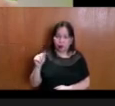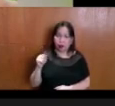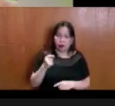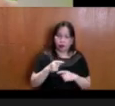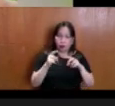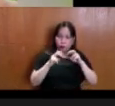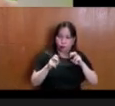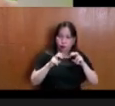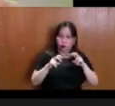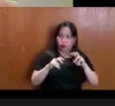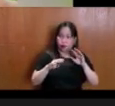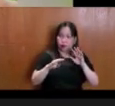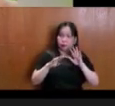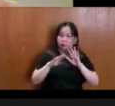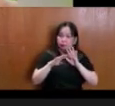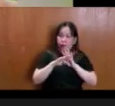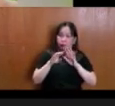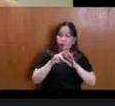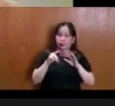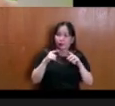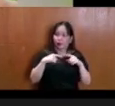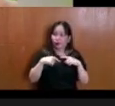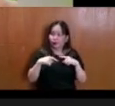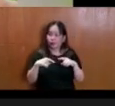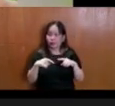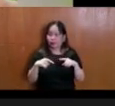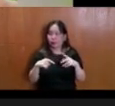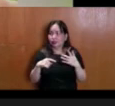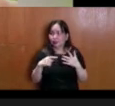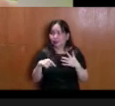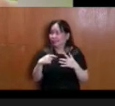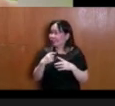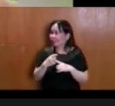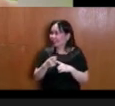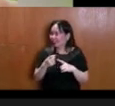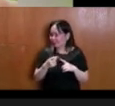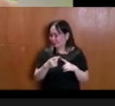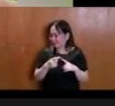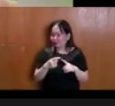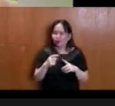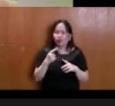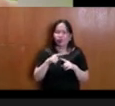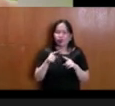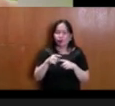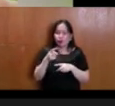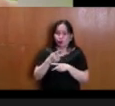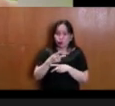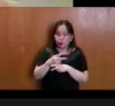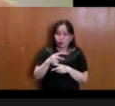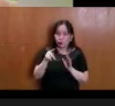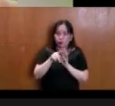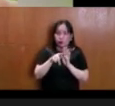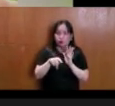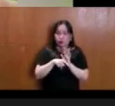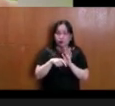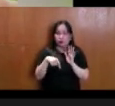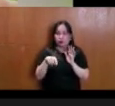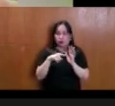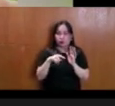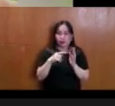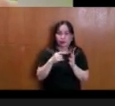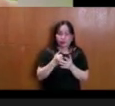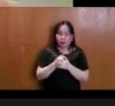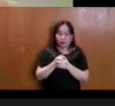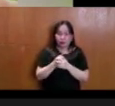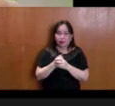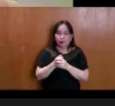our group actually handles, aside from other supervisory policies, governing the operations